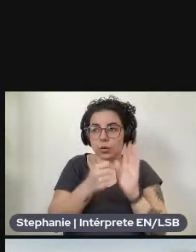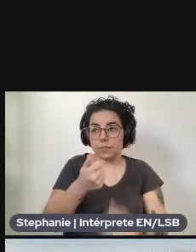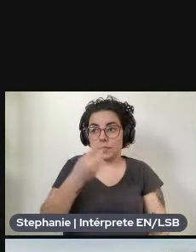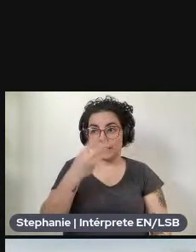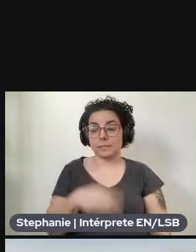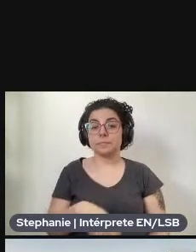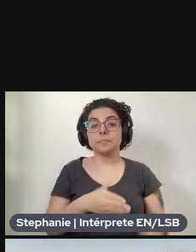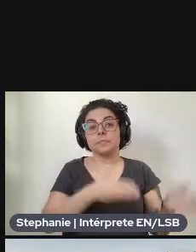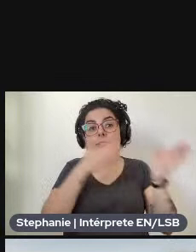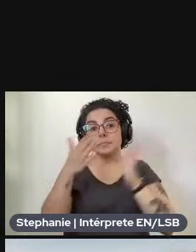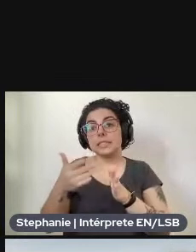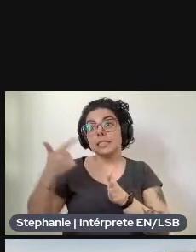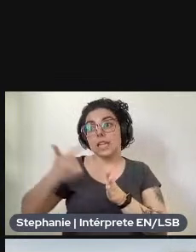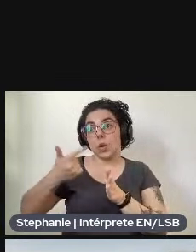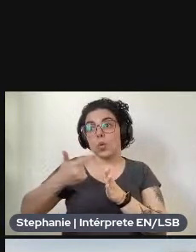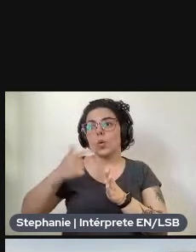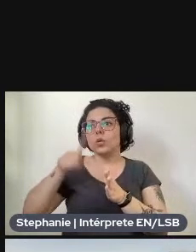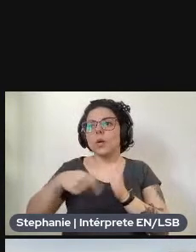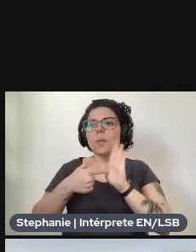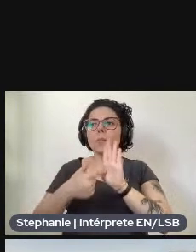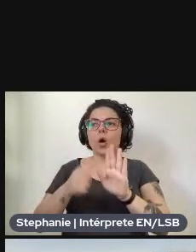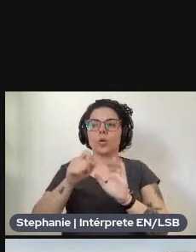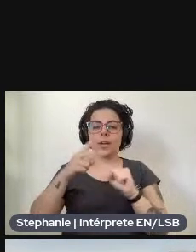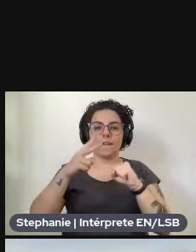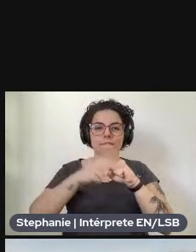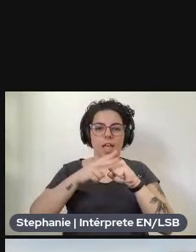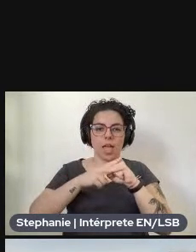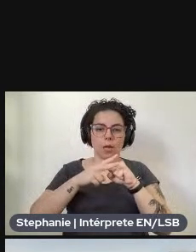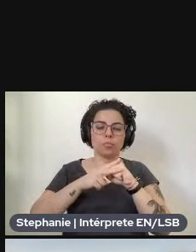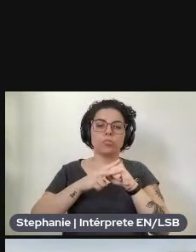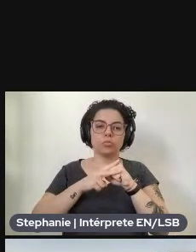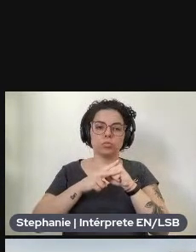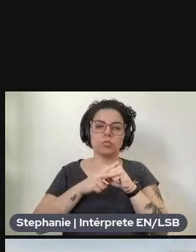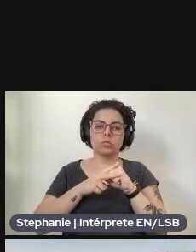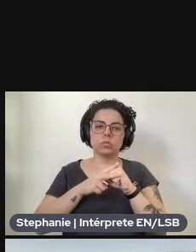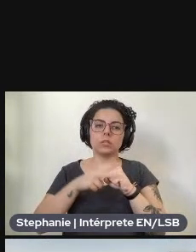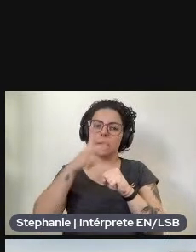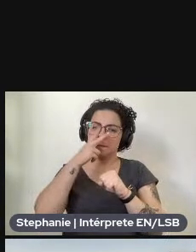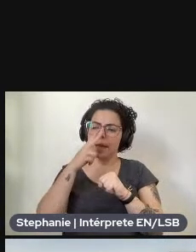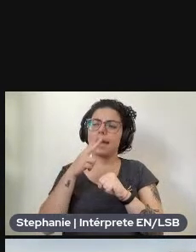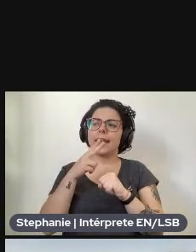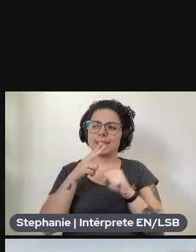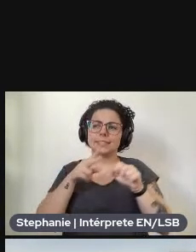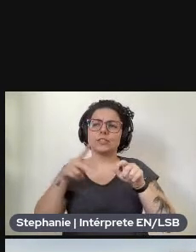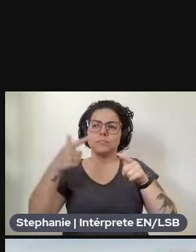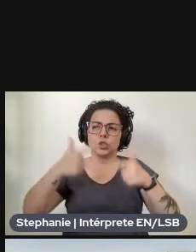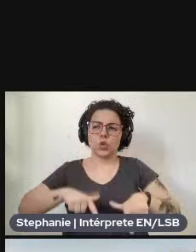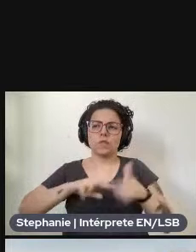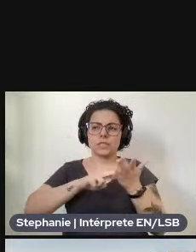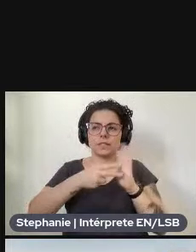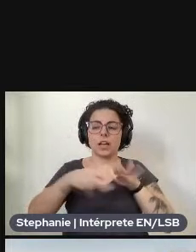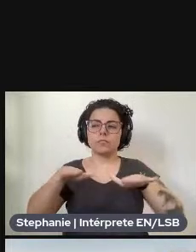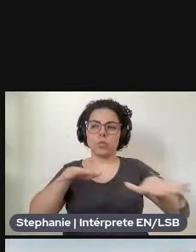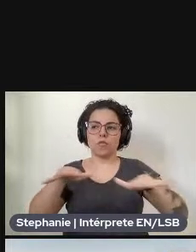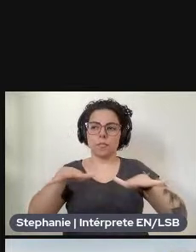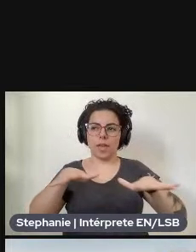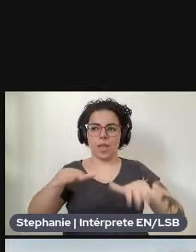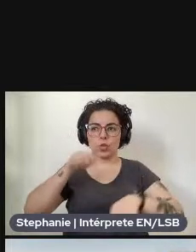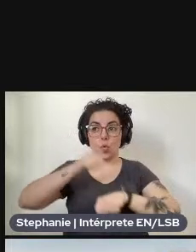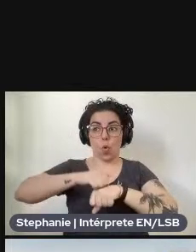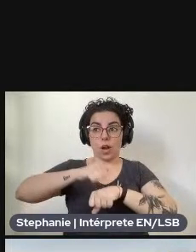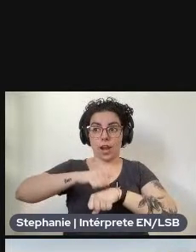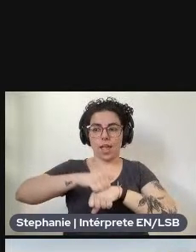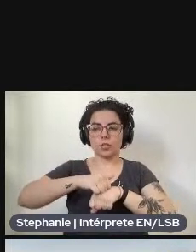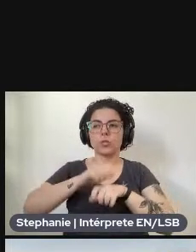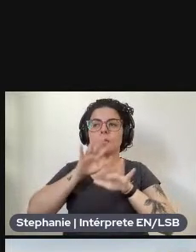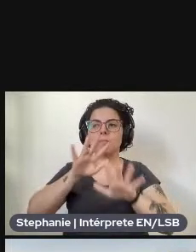stage, the verb denotes the same kind of concrete movement, but now the change of state is applied not